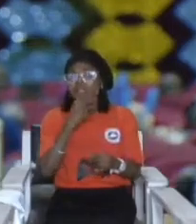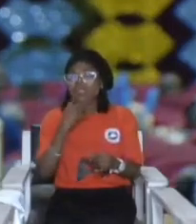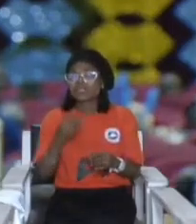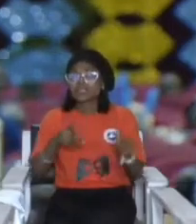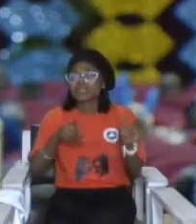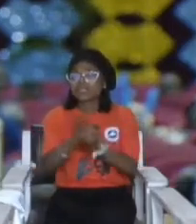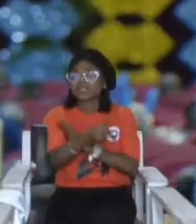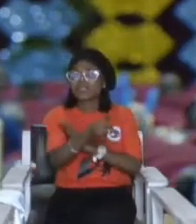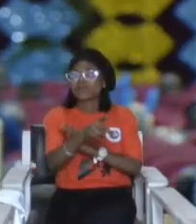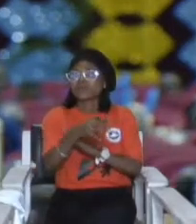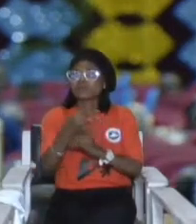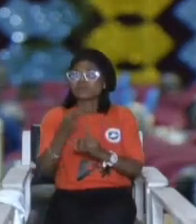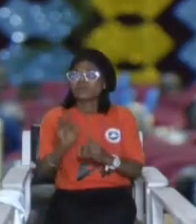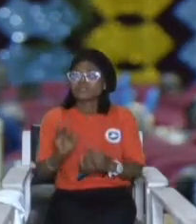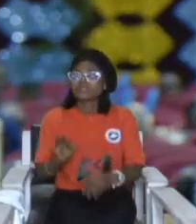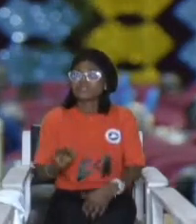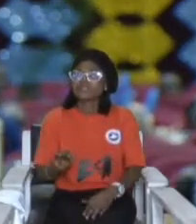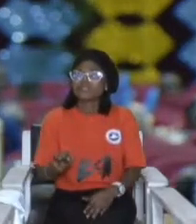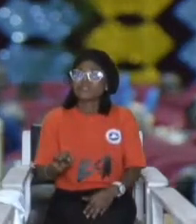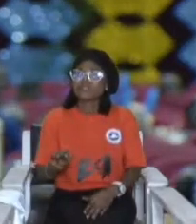came and the second morning came.